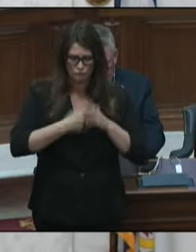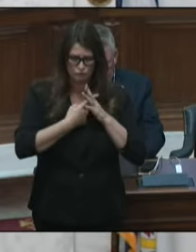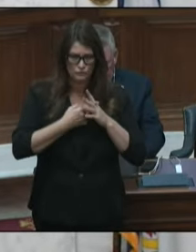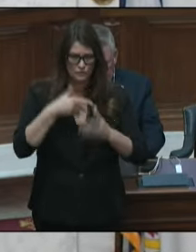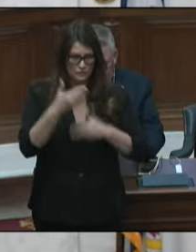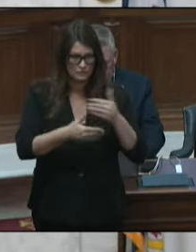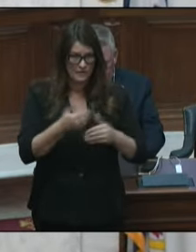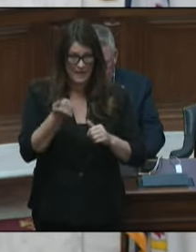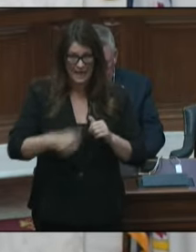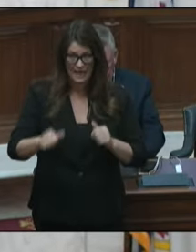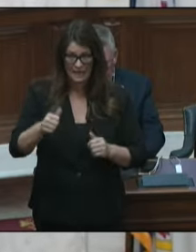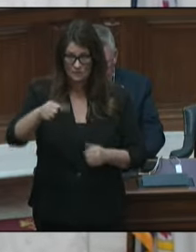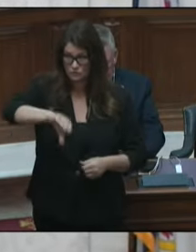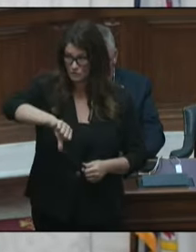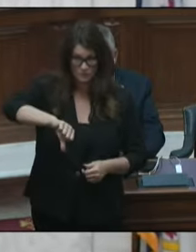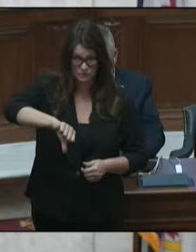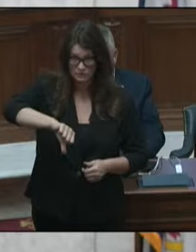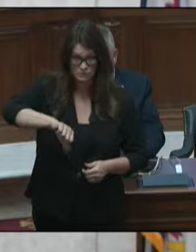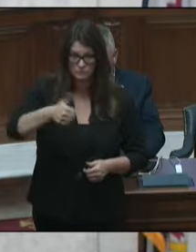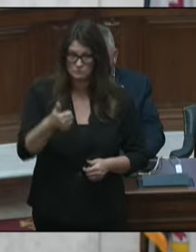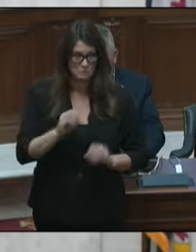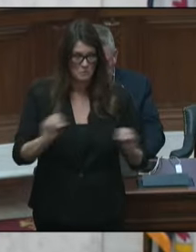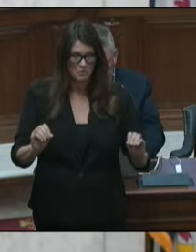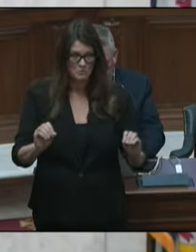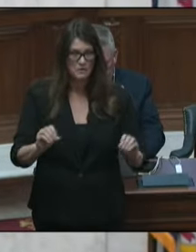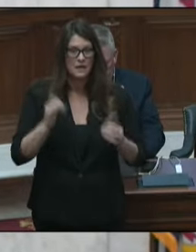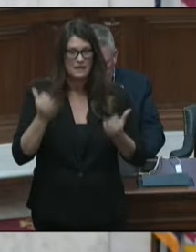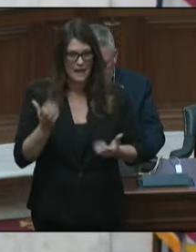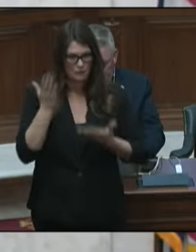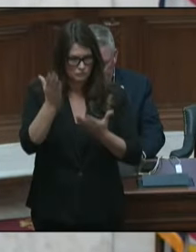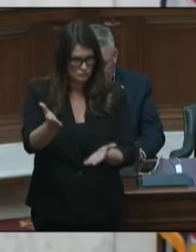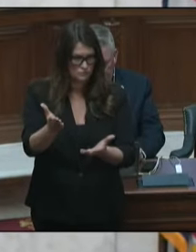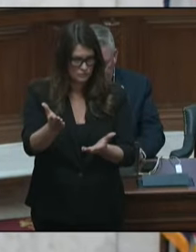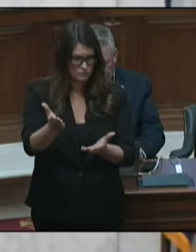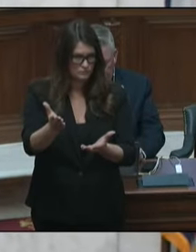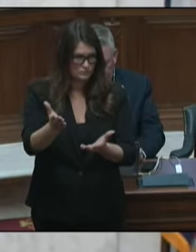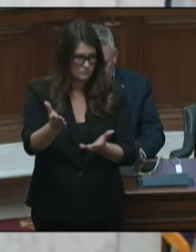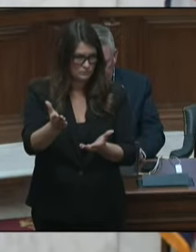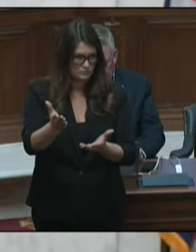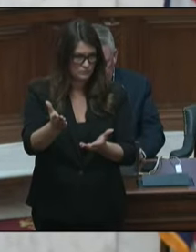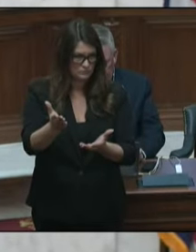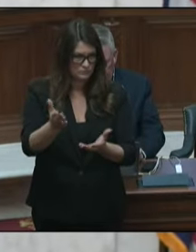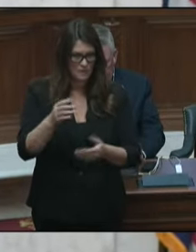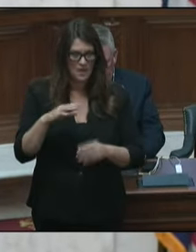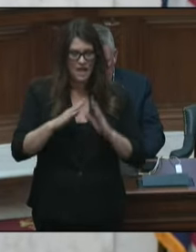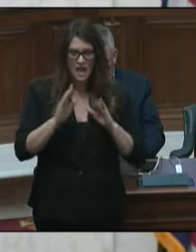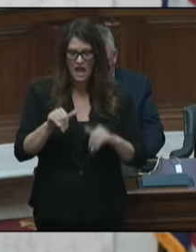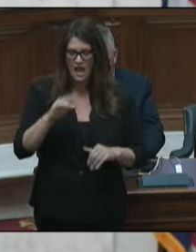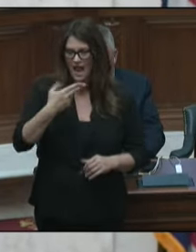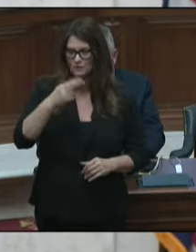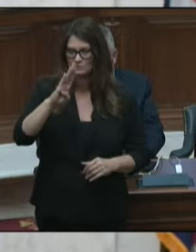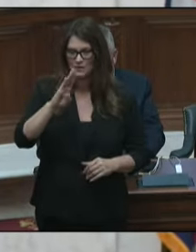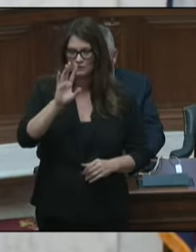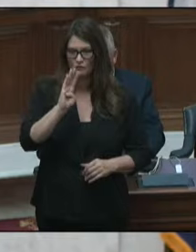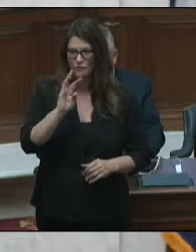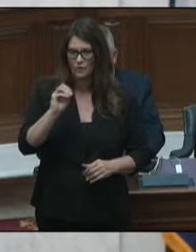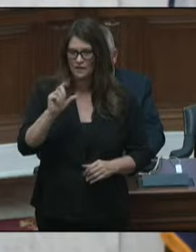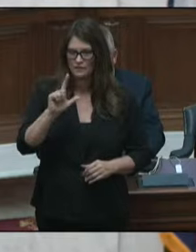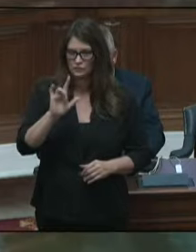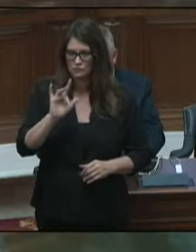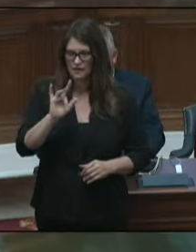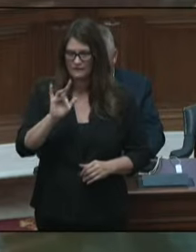Are there objections? No objections are heard. Bill is introduced. House Bill 4025, Budget